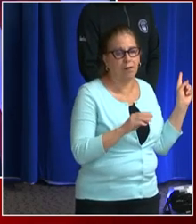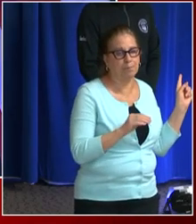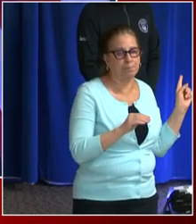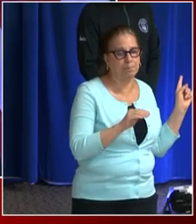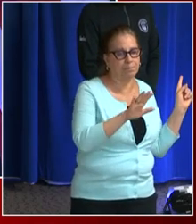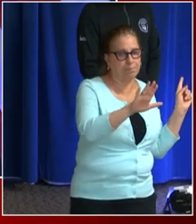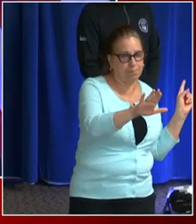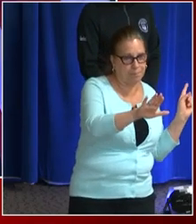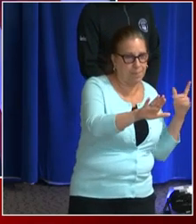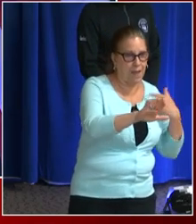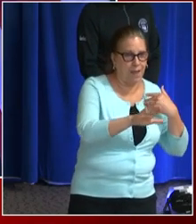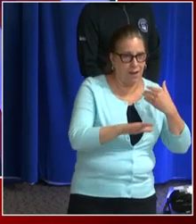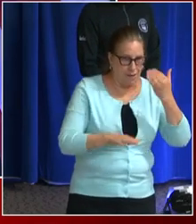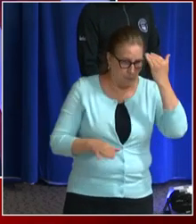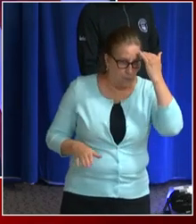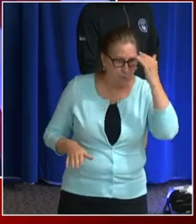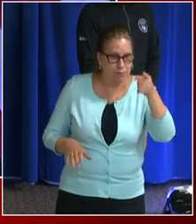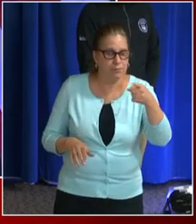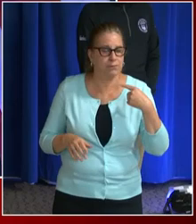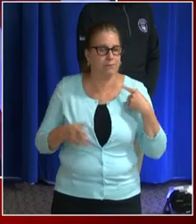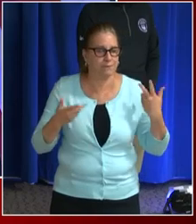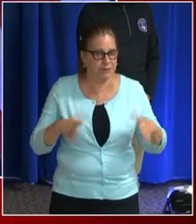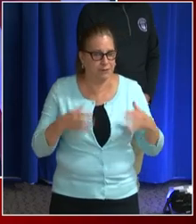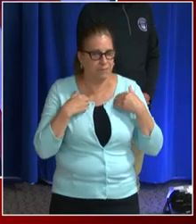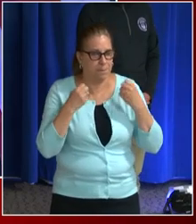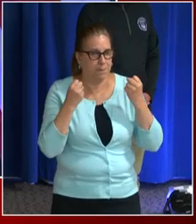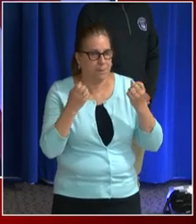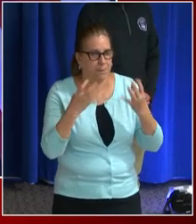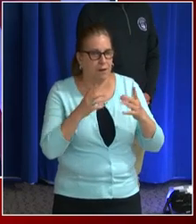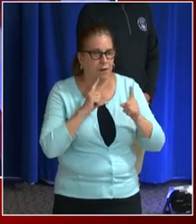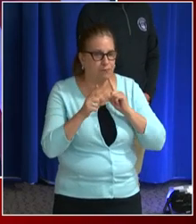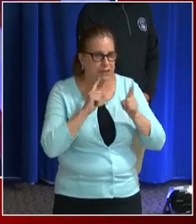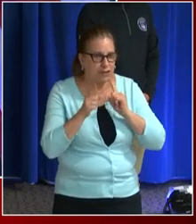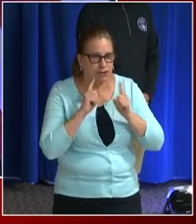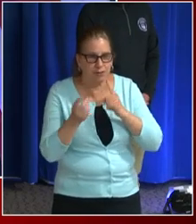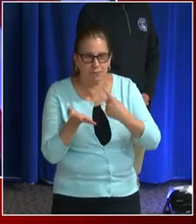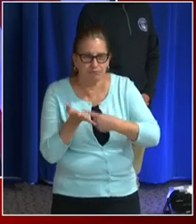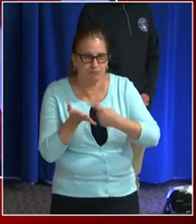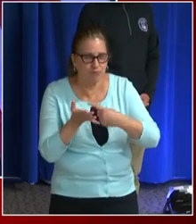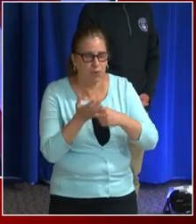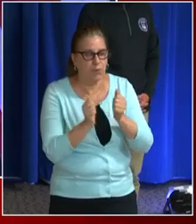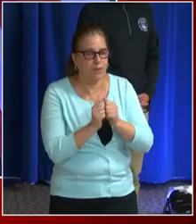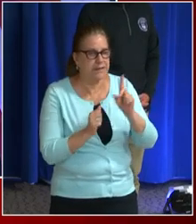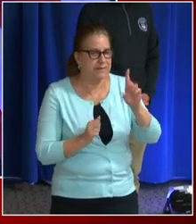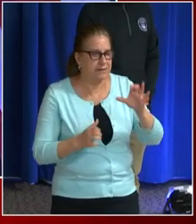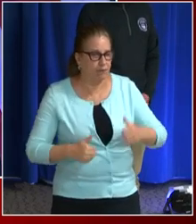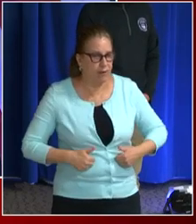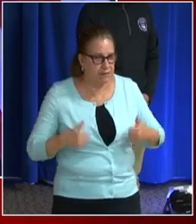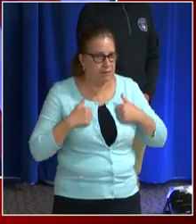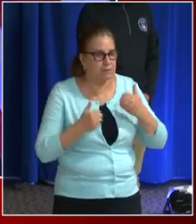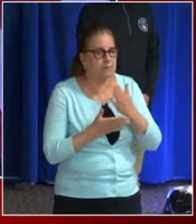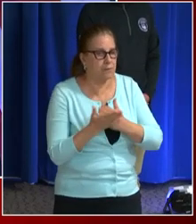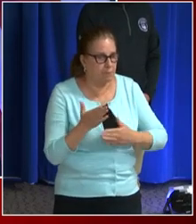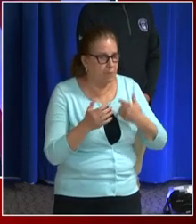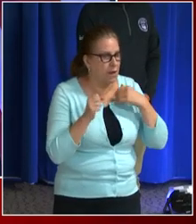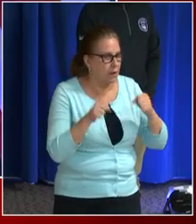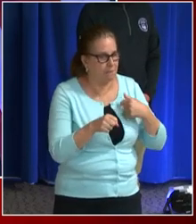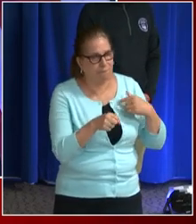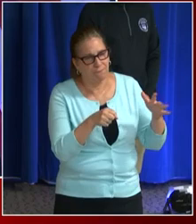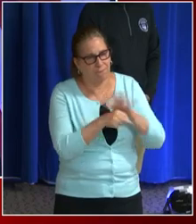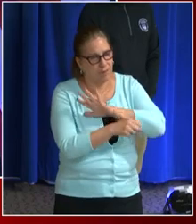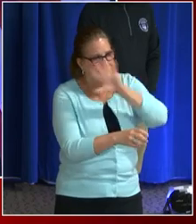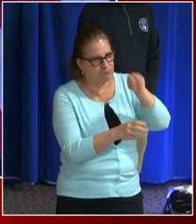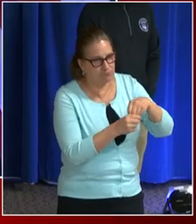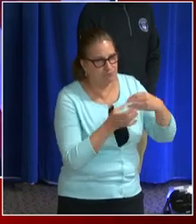lot of conversations on behalf of the residents of the District of Columbia. Some of them I can discuss fully, and some I will give